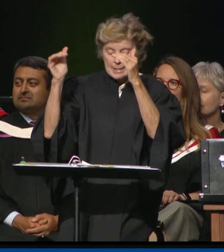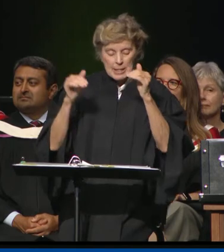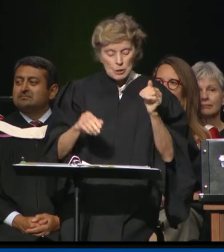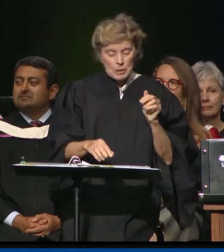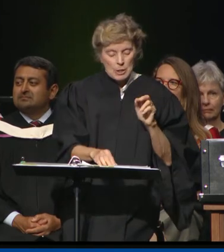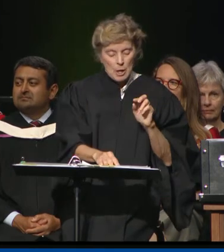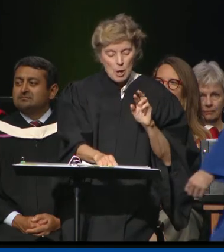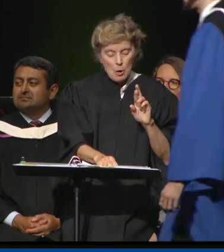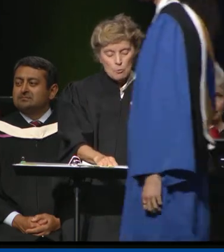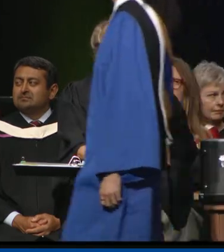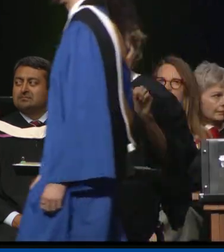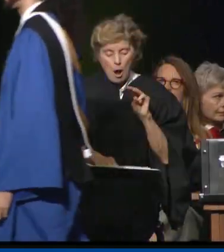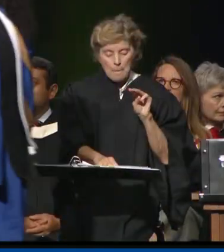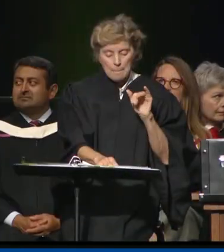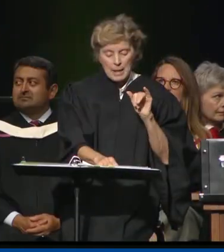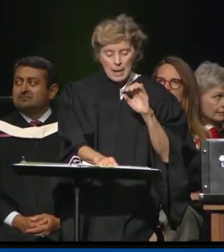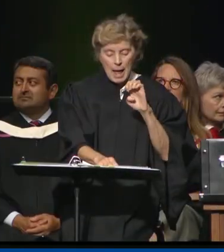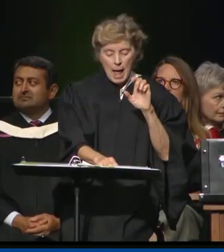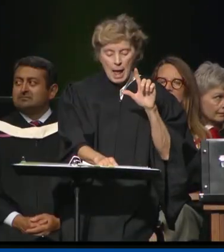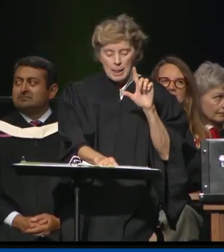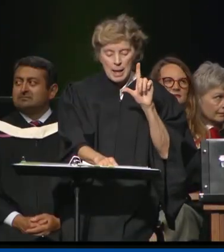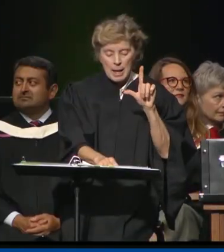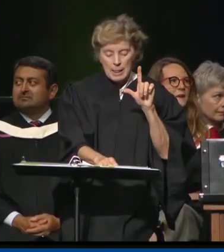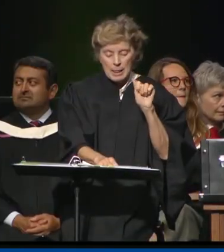Rami L. Lababidi.